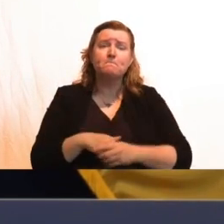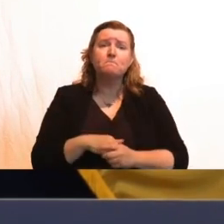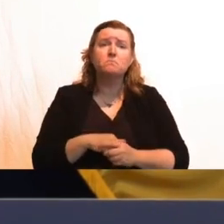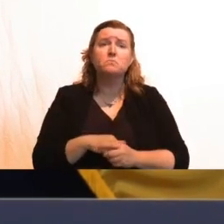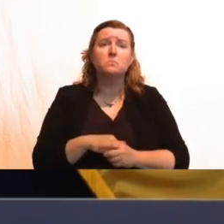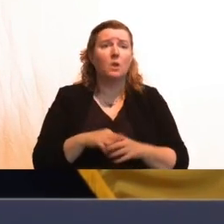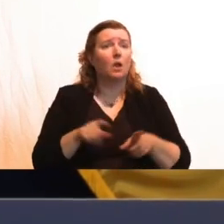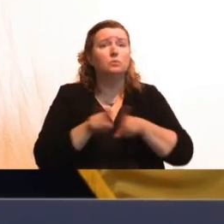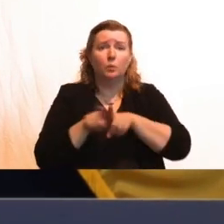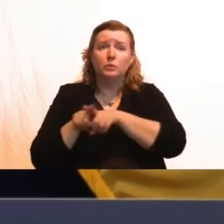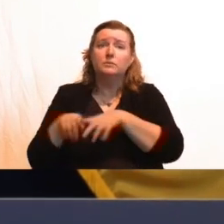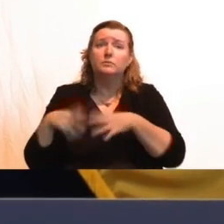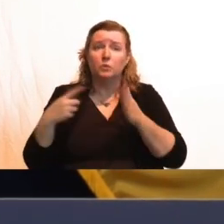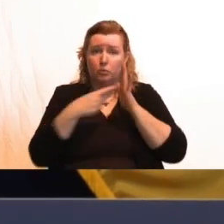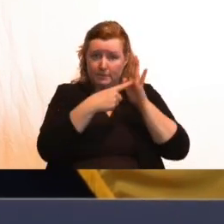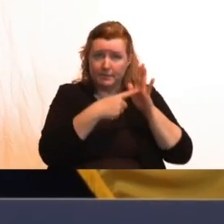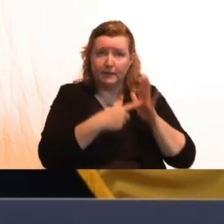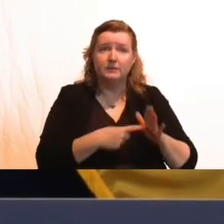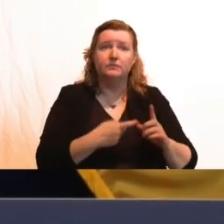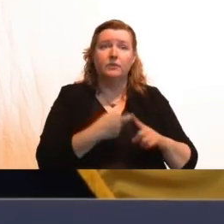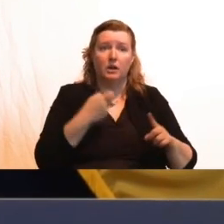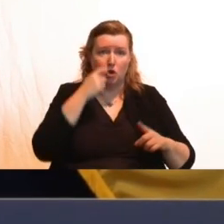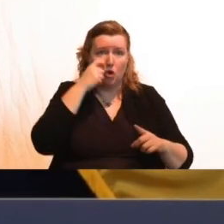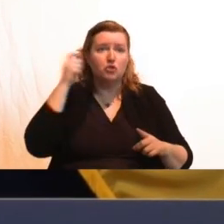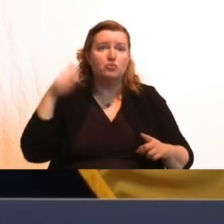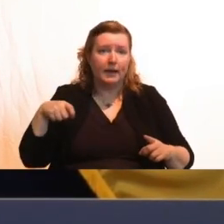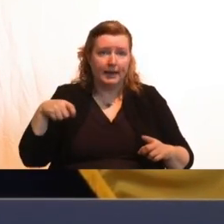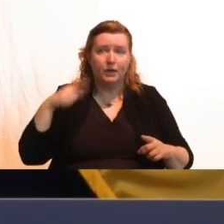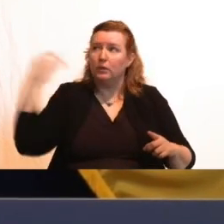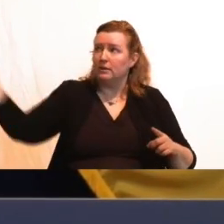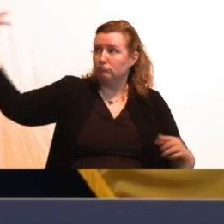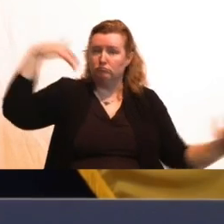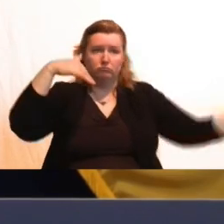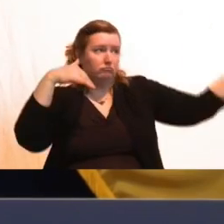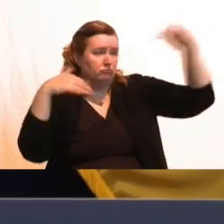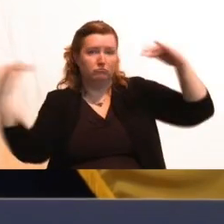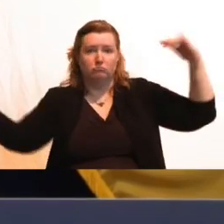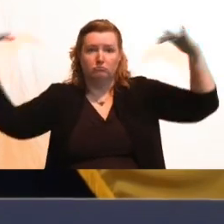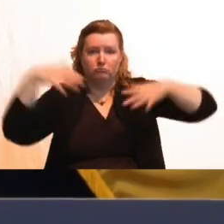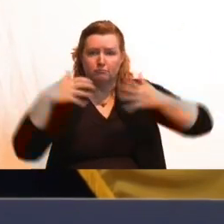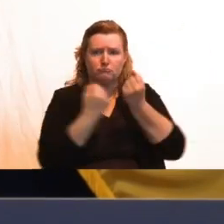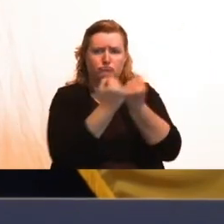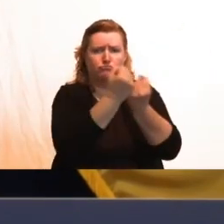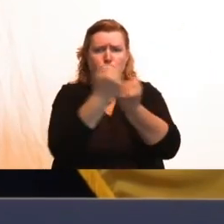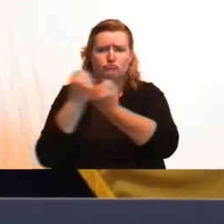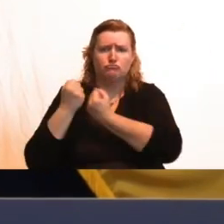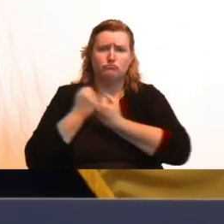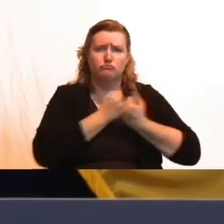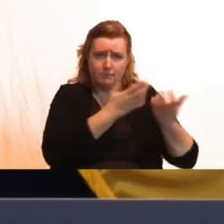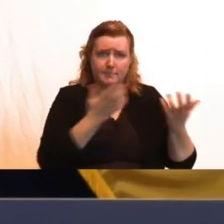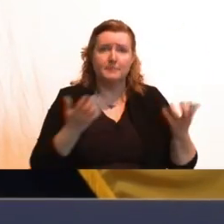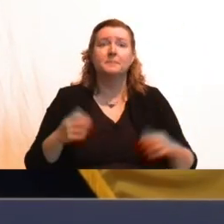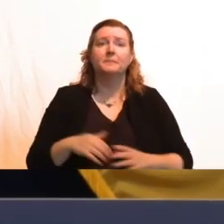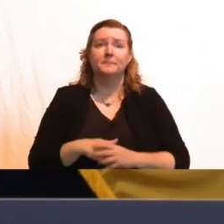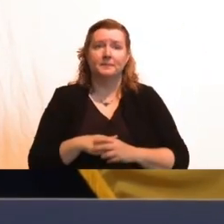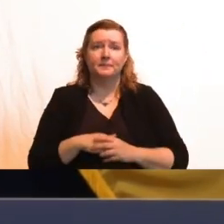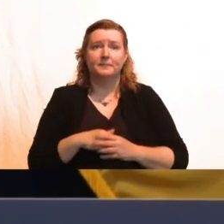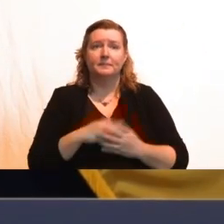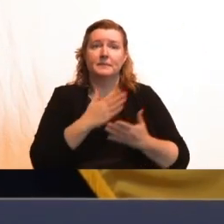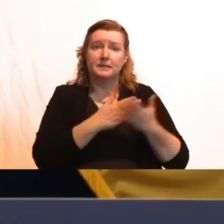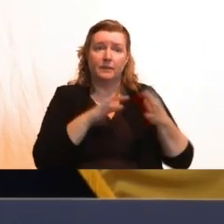and criticizing votes that have been taken. As a former ambassador, I guess I've got a speck